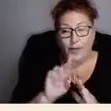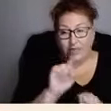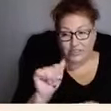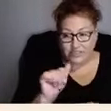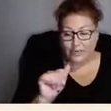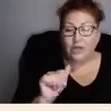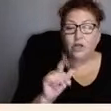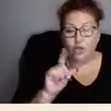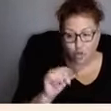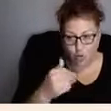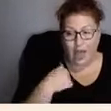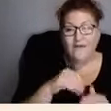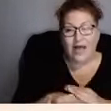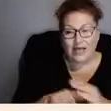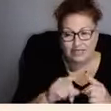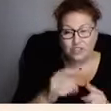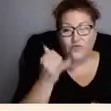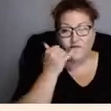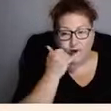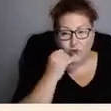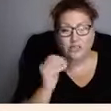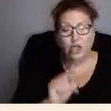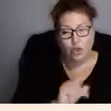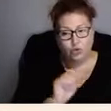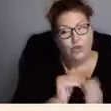access to cell phone and use them often.